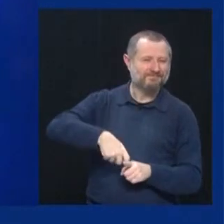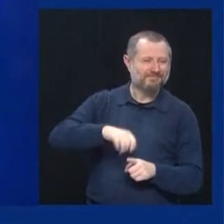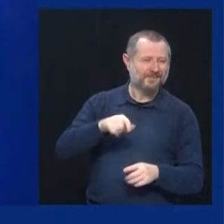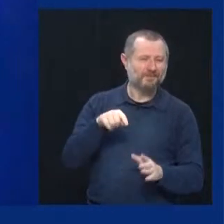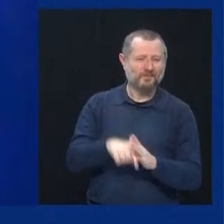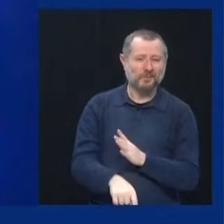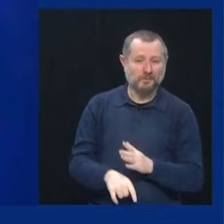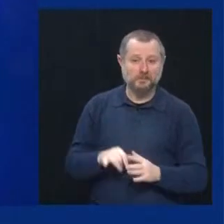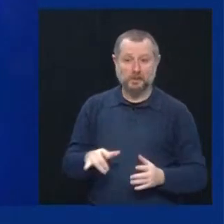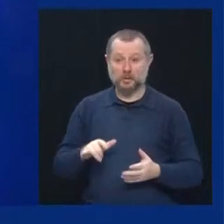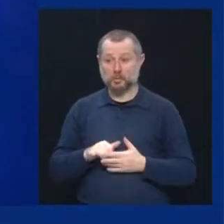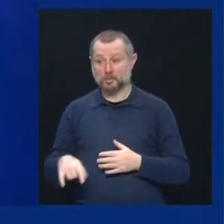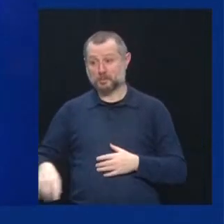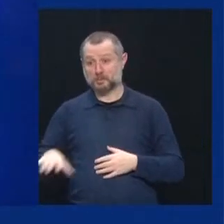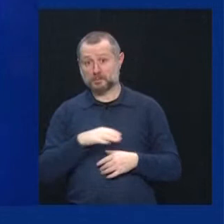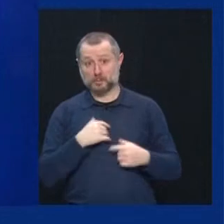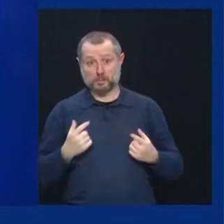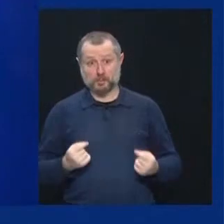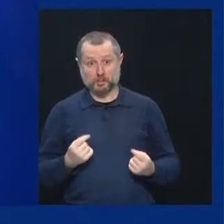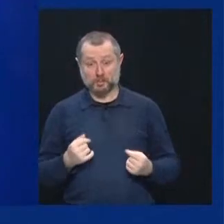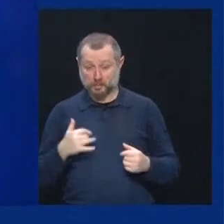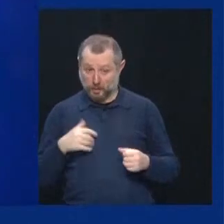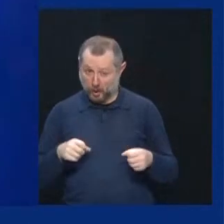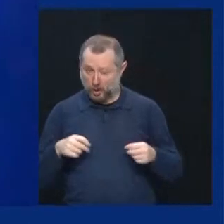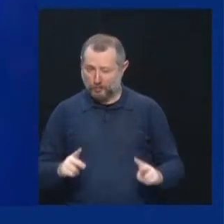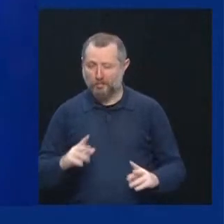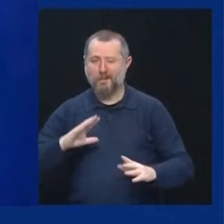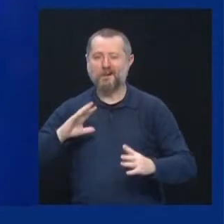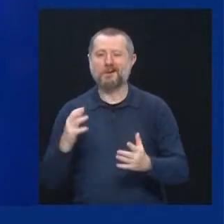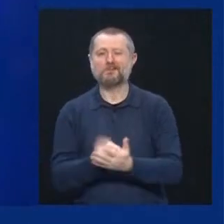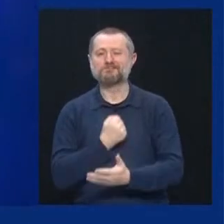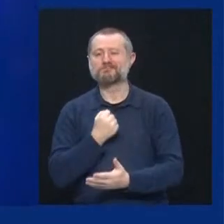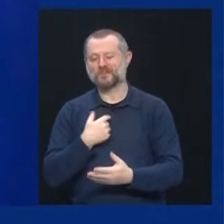act, take this moment to make positive change.